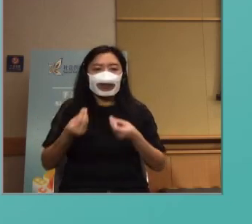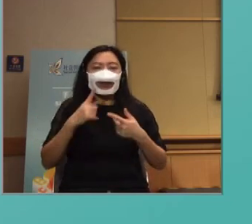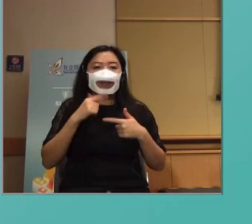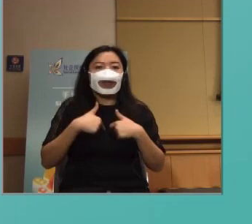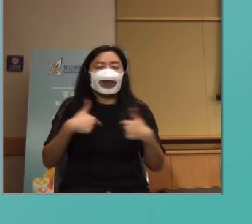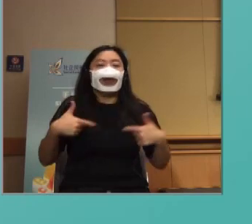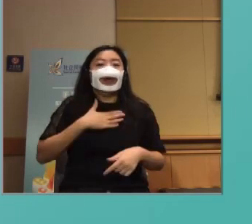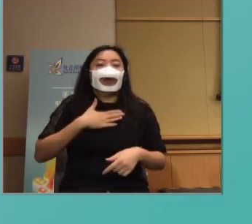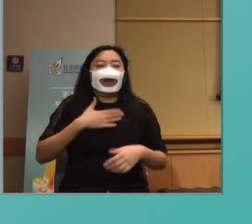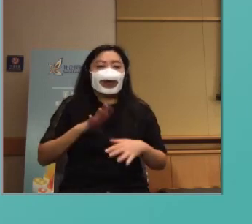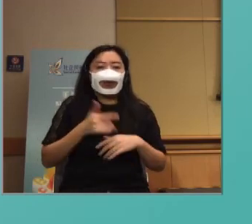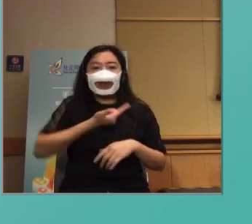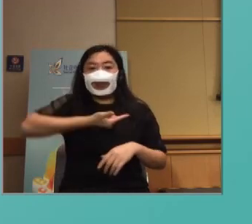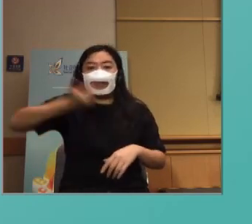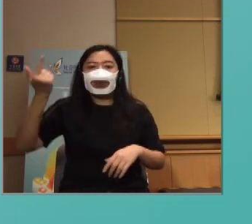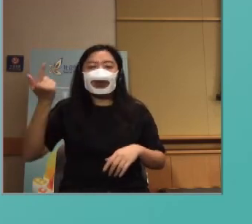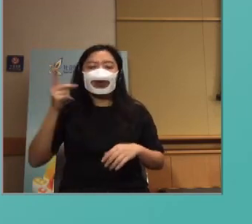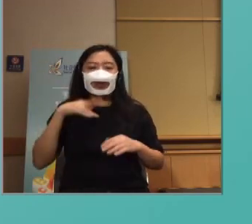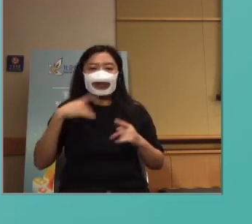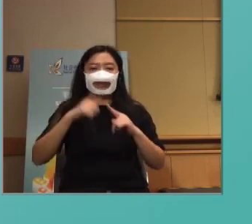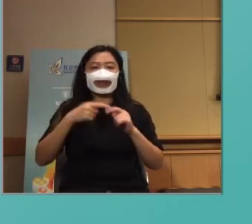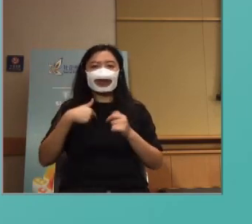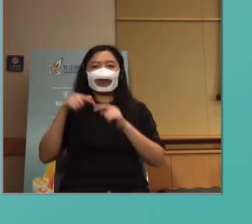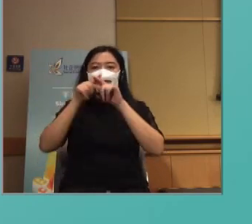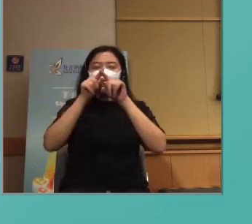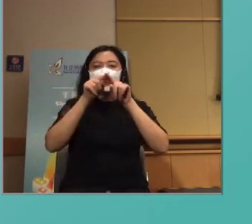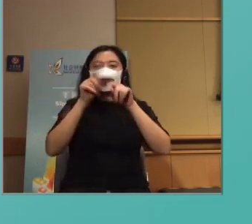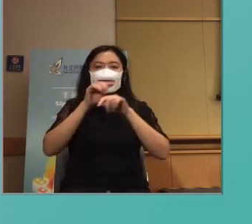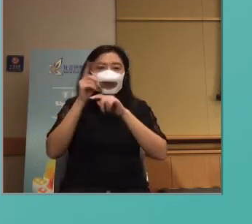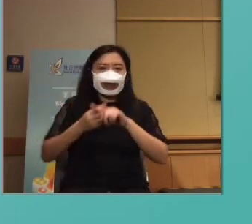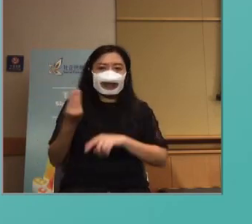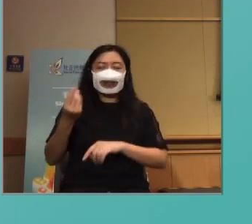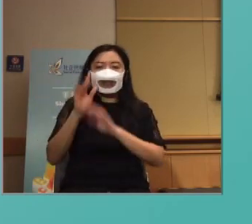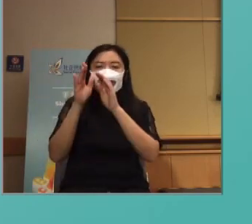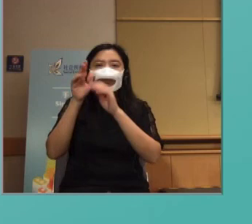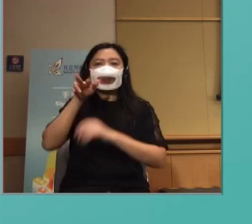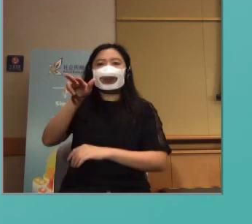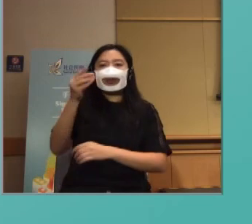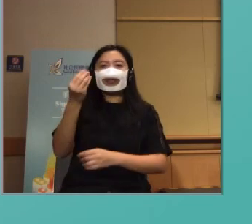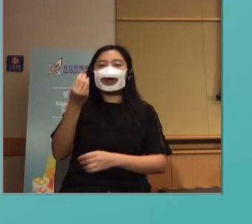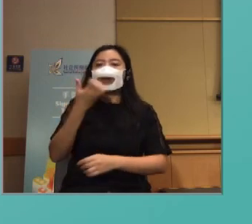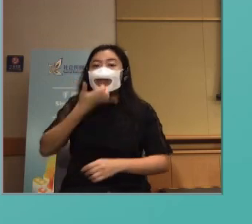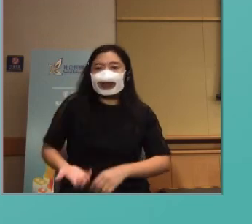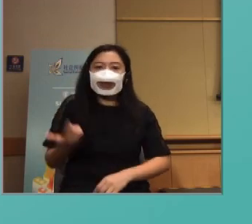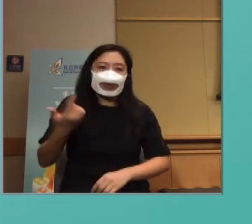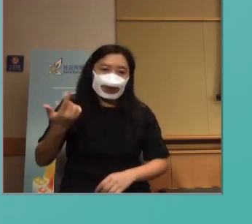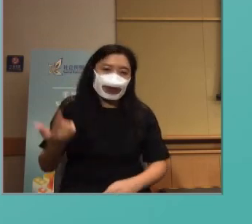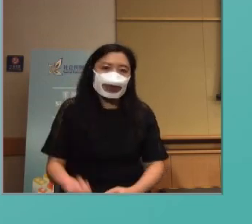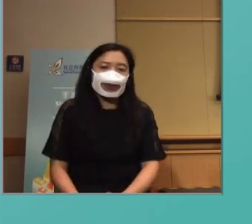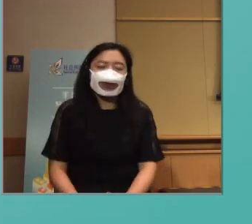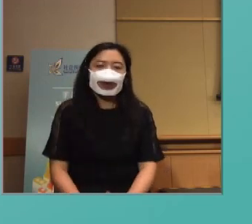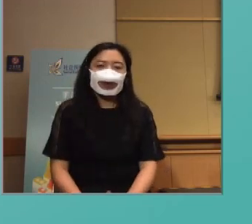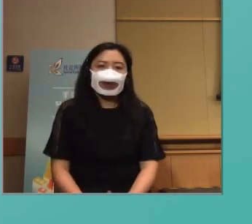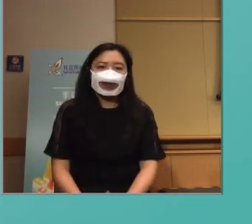have lost on paper, lost a lot of value. But that I don't think I think this is something that we have to deal